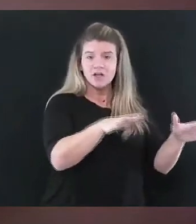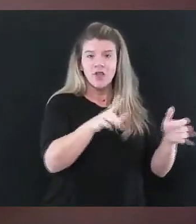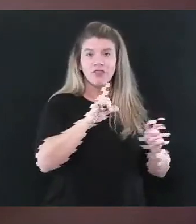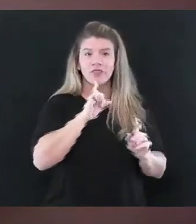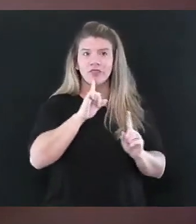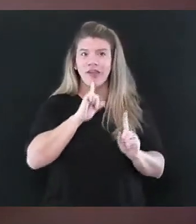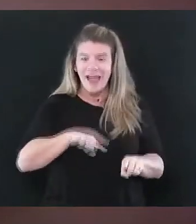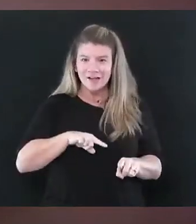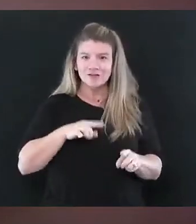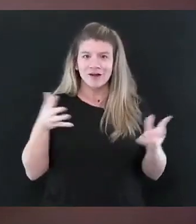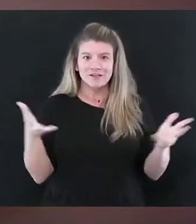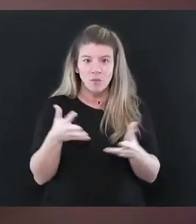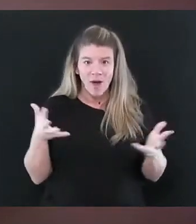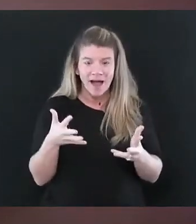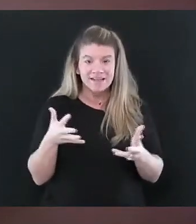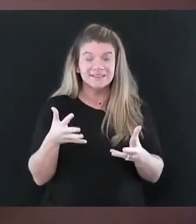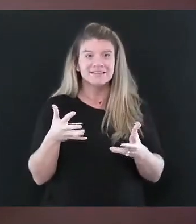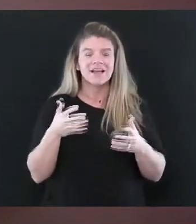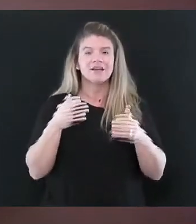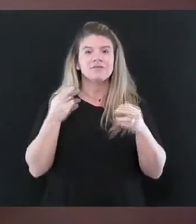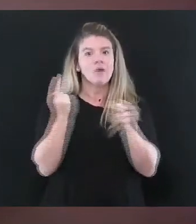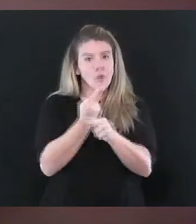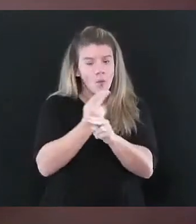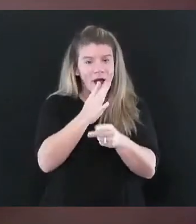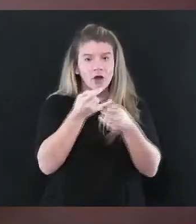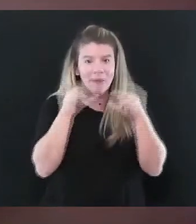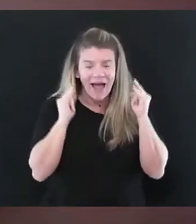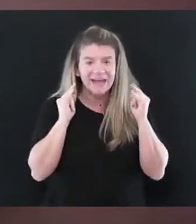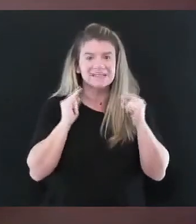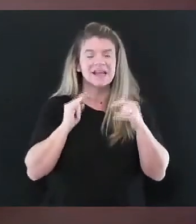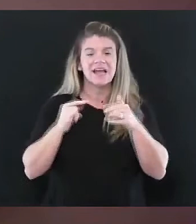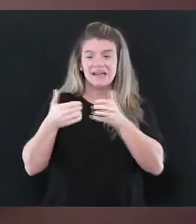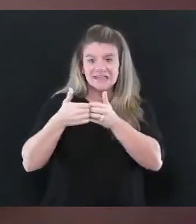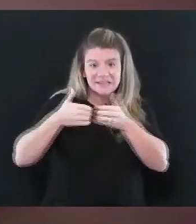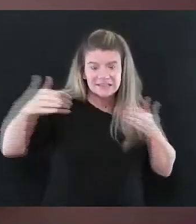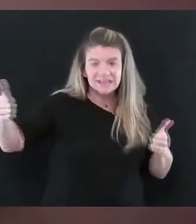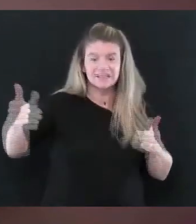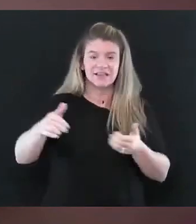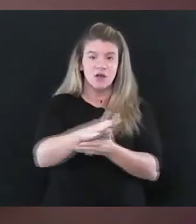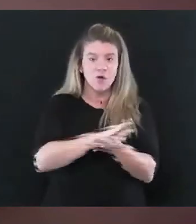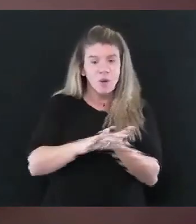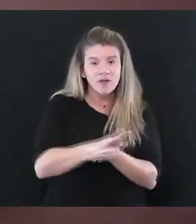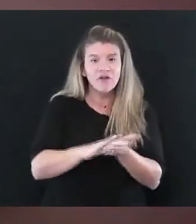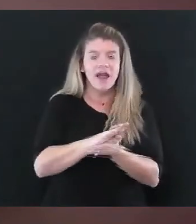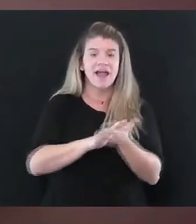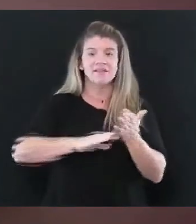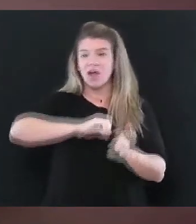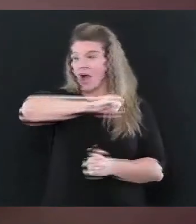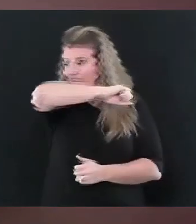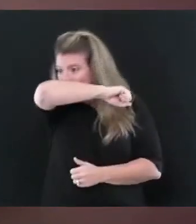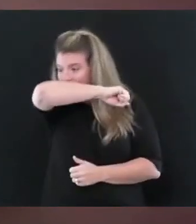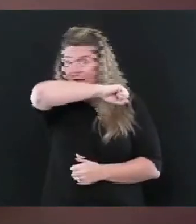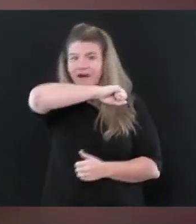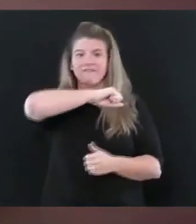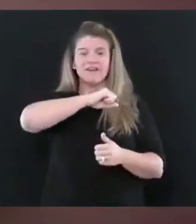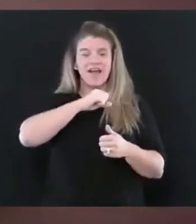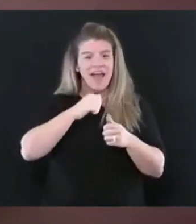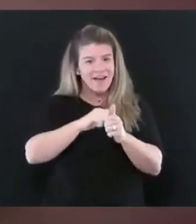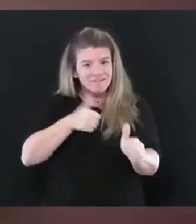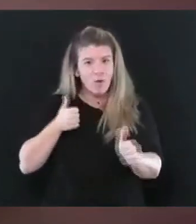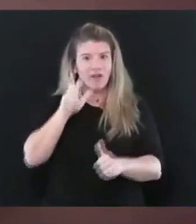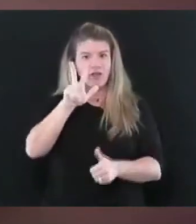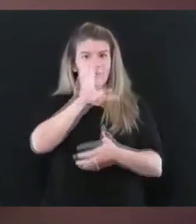mask and physically distance and wash your hands and cover your cough and stay inside if you're sick and avoid the